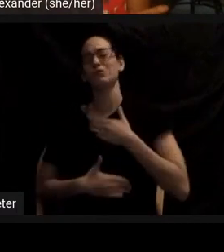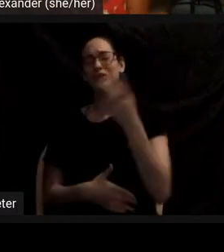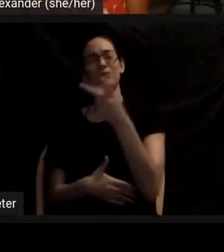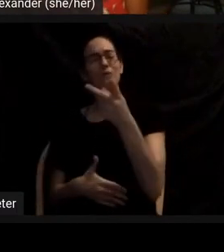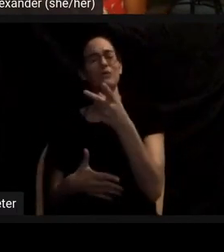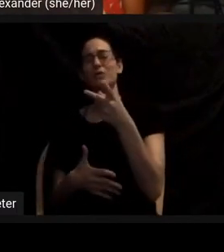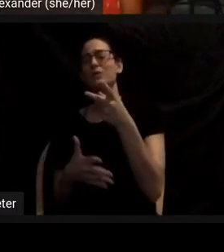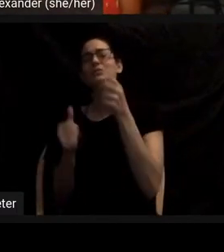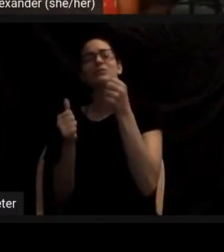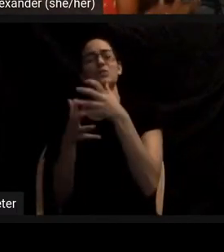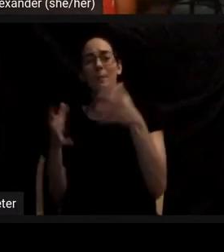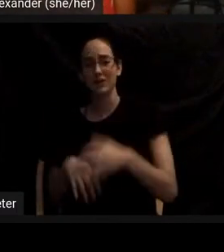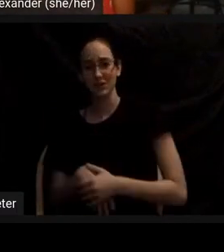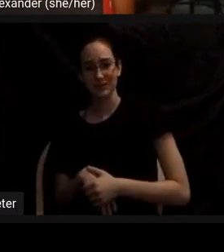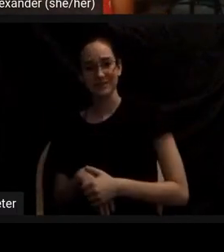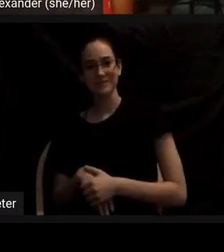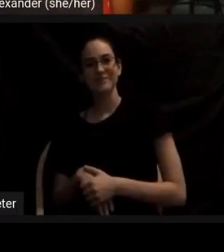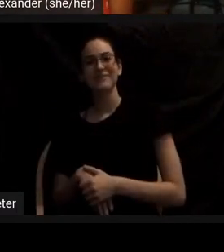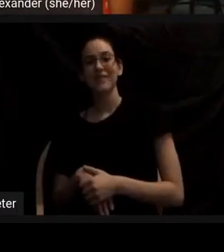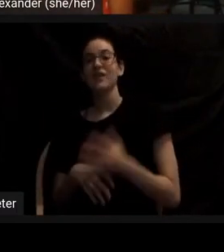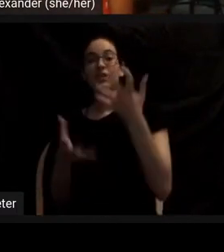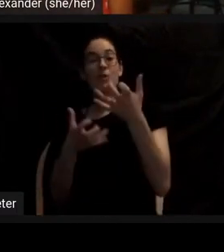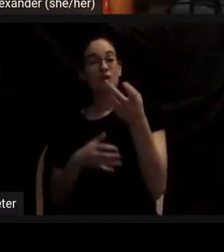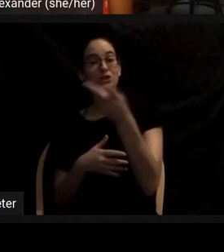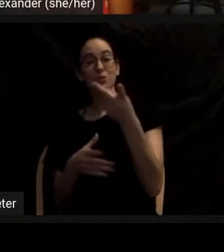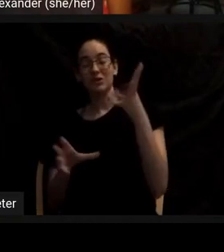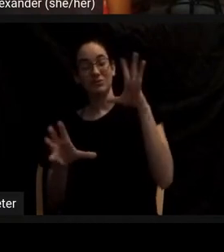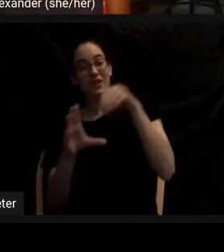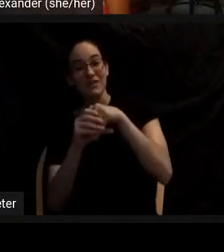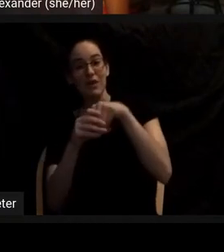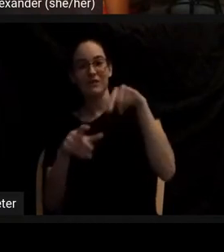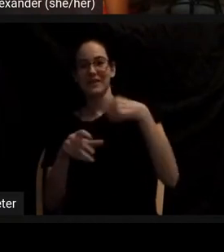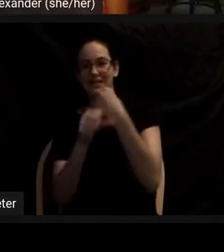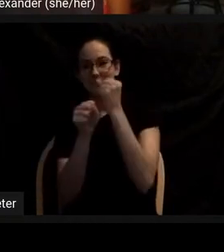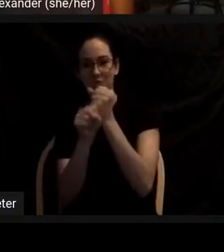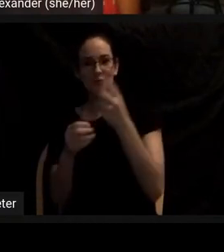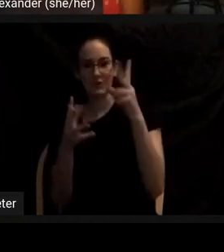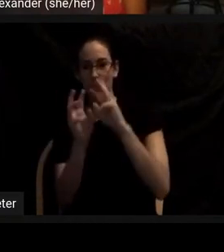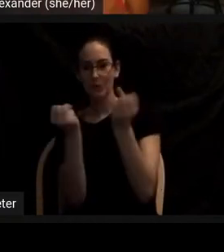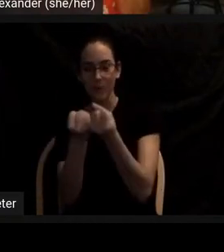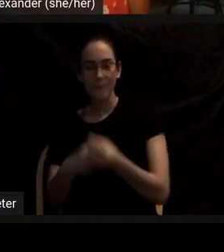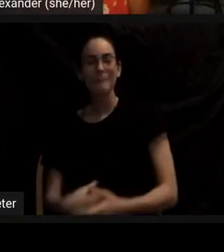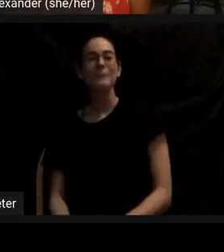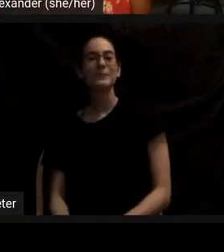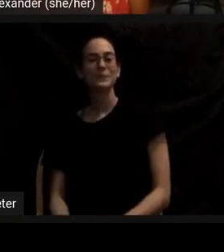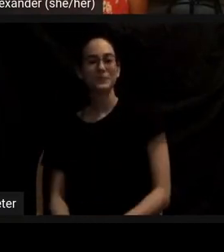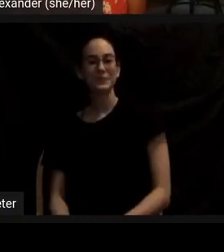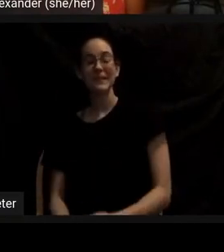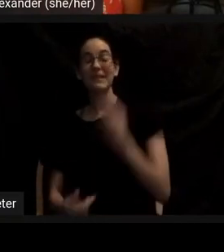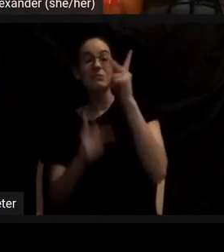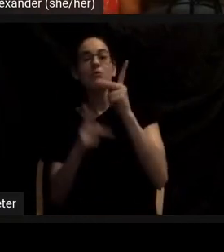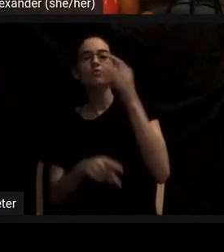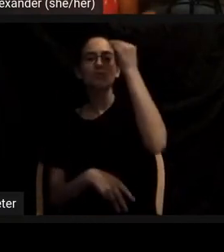your work so much. And that's why I obviously wanted you guys as part of this producing workshop, because I think people should know about